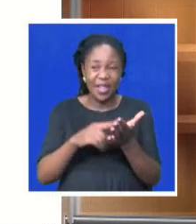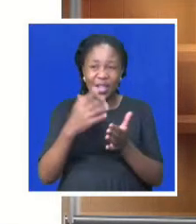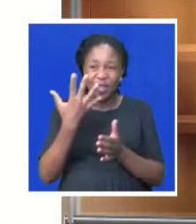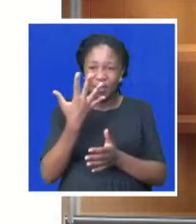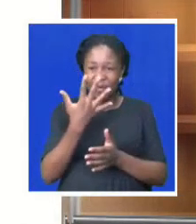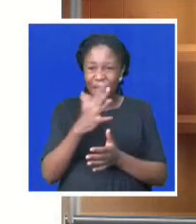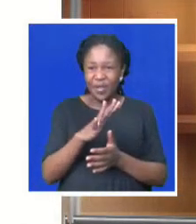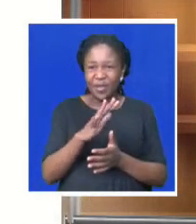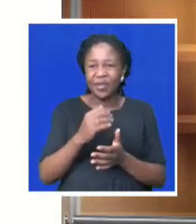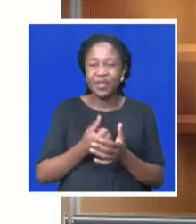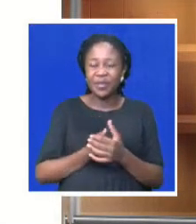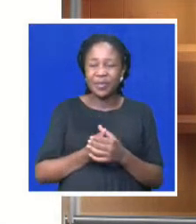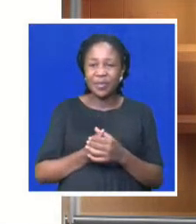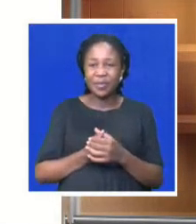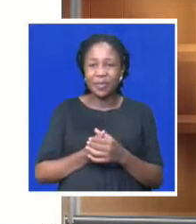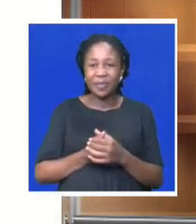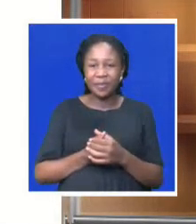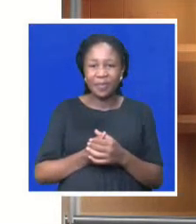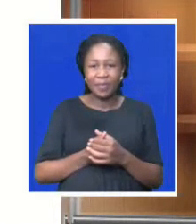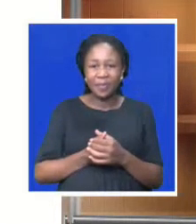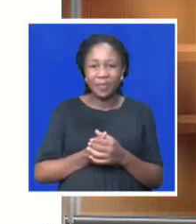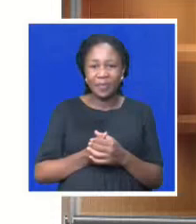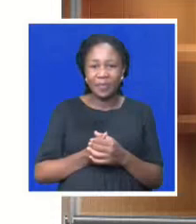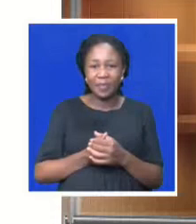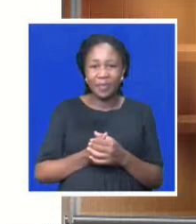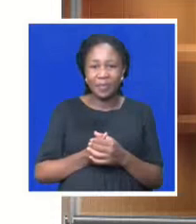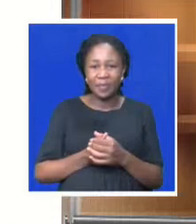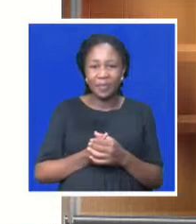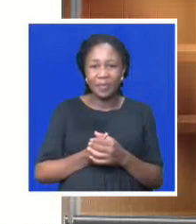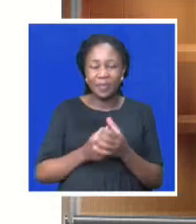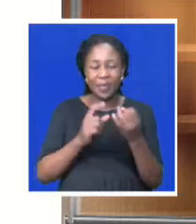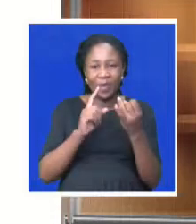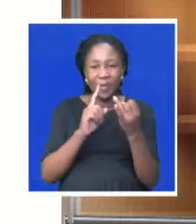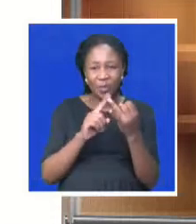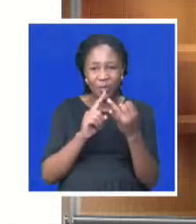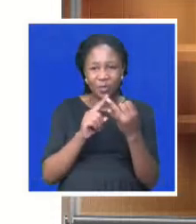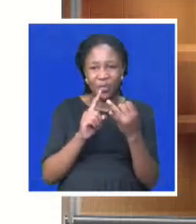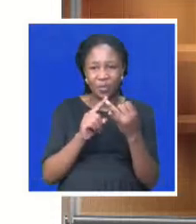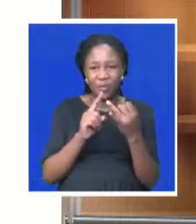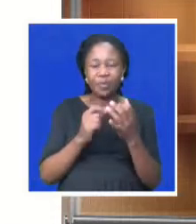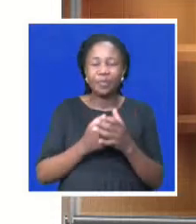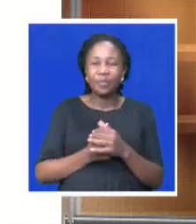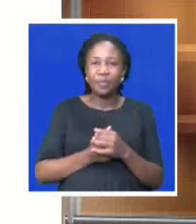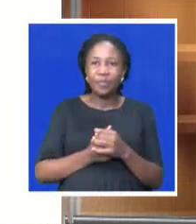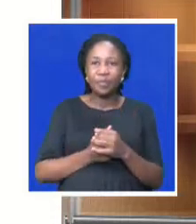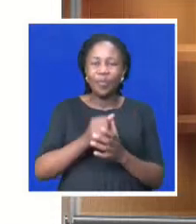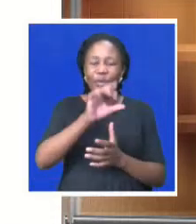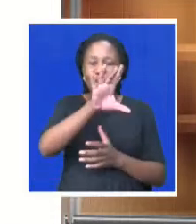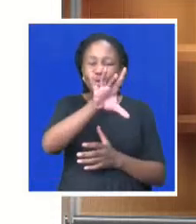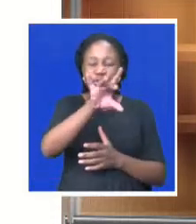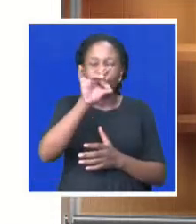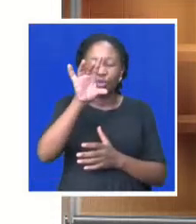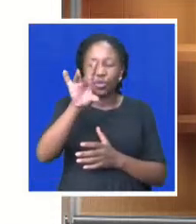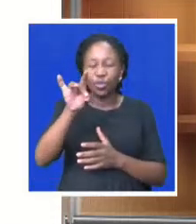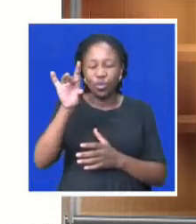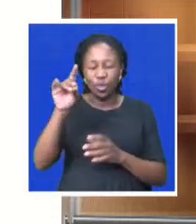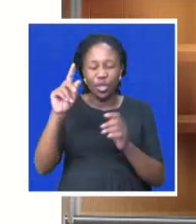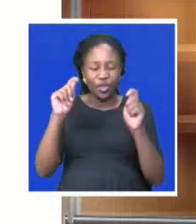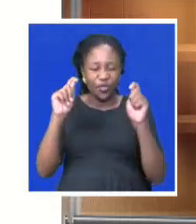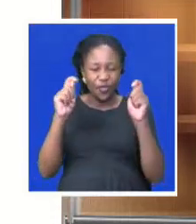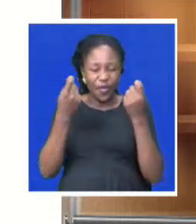the lesson continues. Number 2. Select